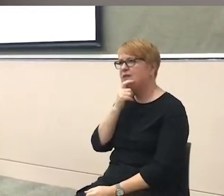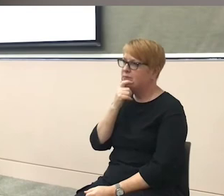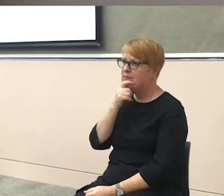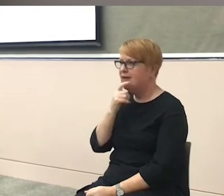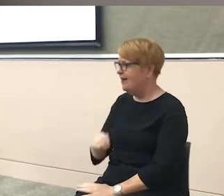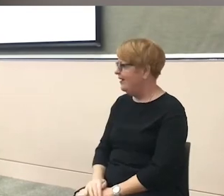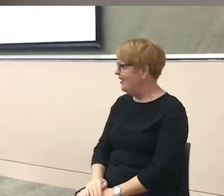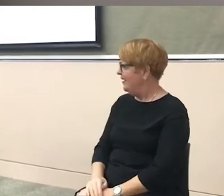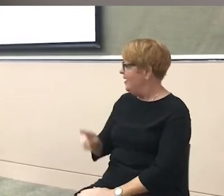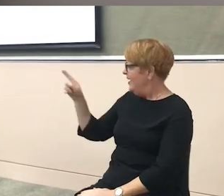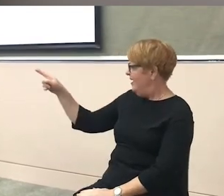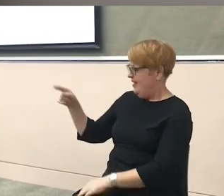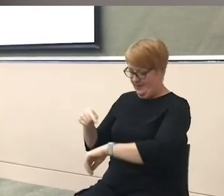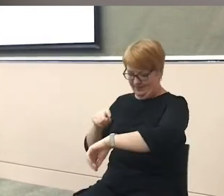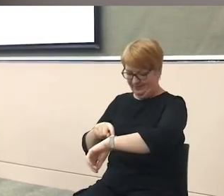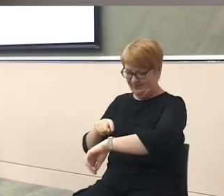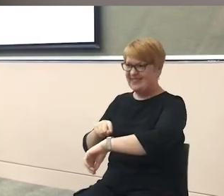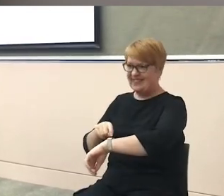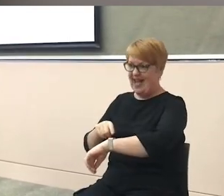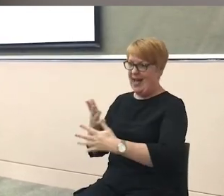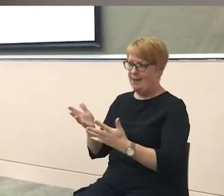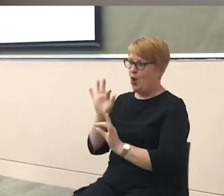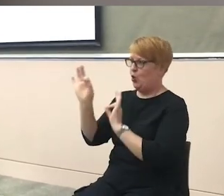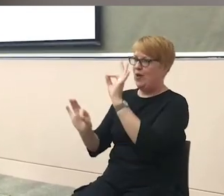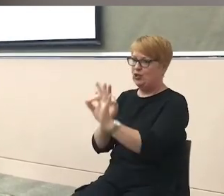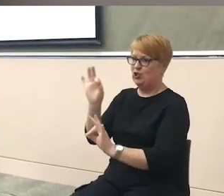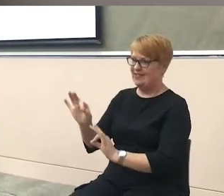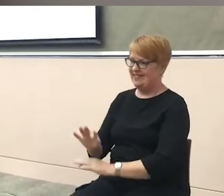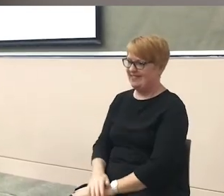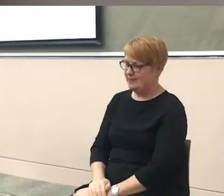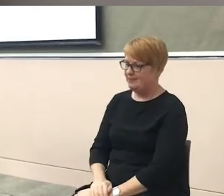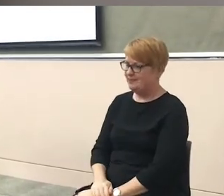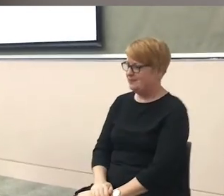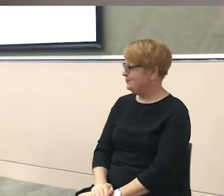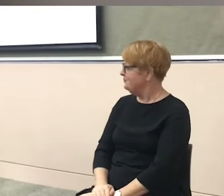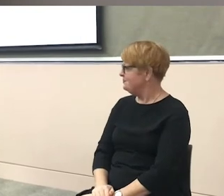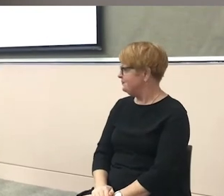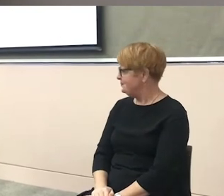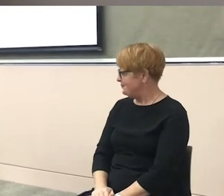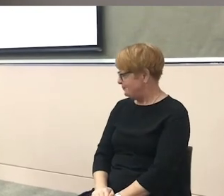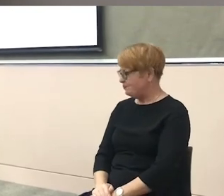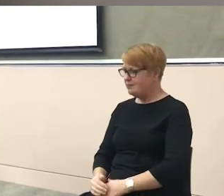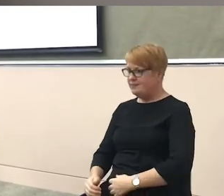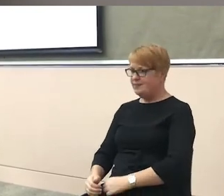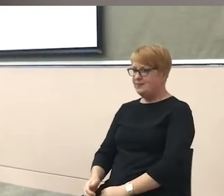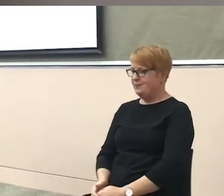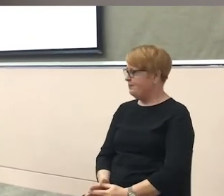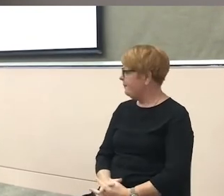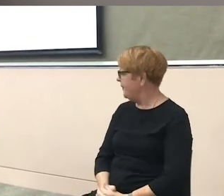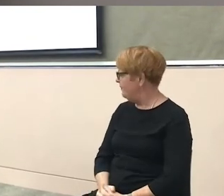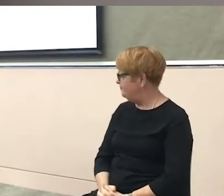I'm just aware that it's like, yeah, just gone after three. Three, is it? Yeah. And we want to open it up,